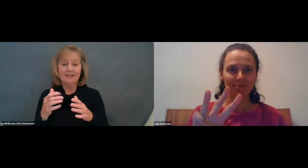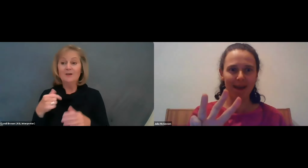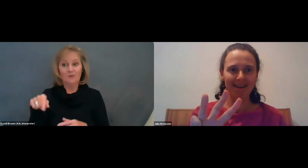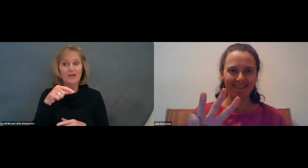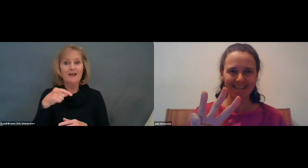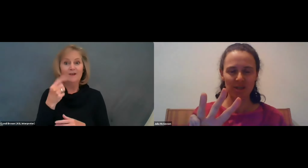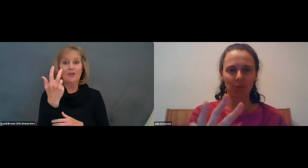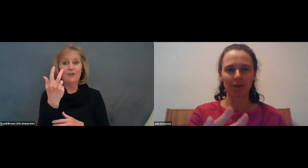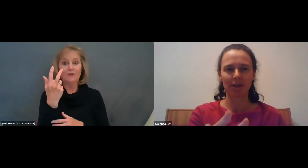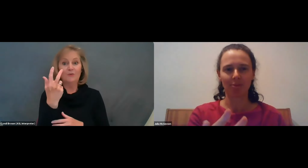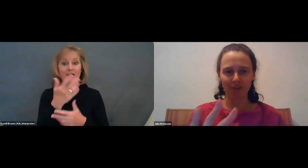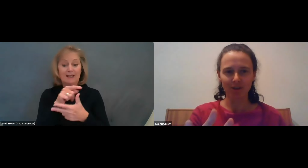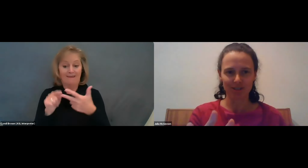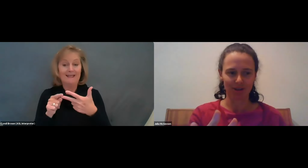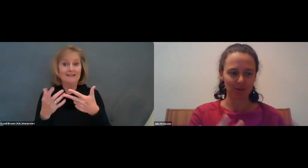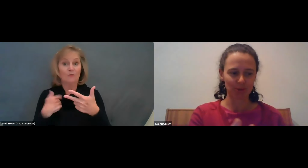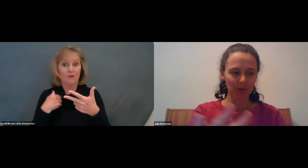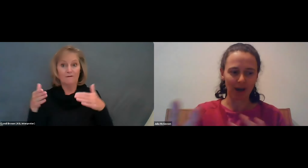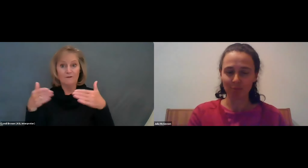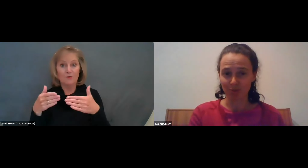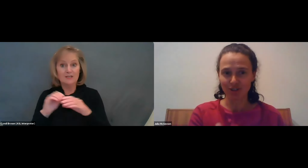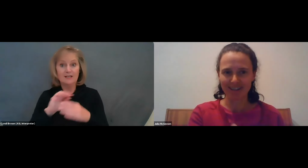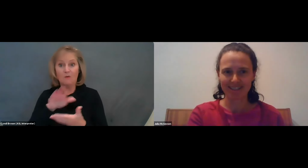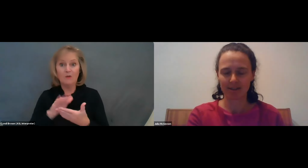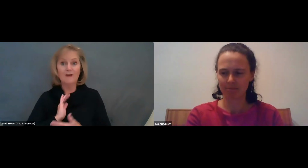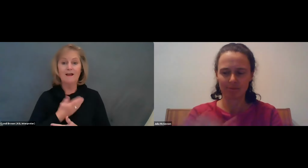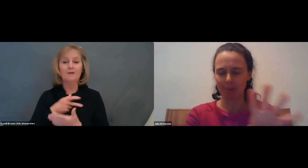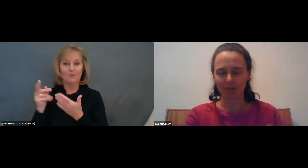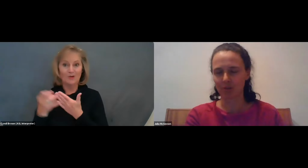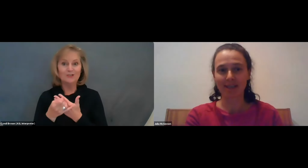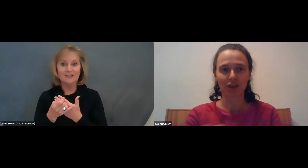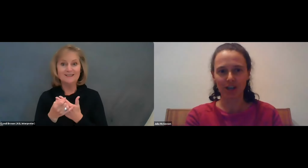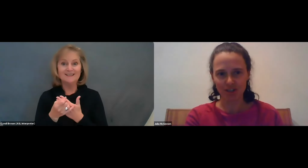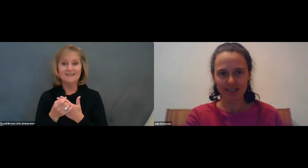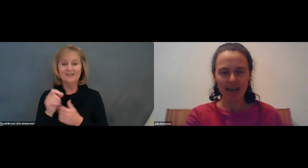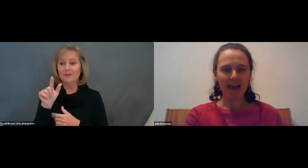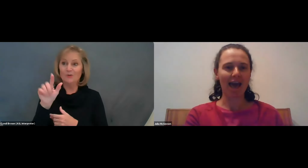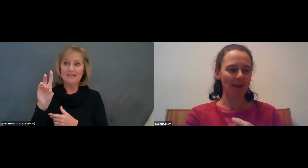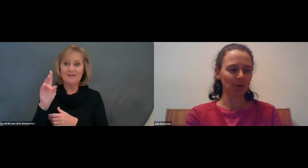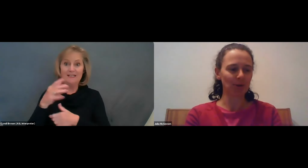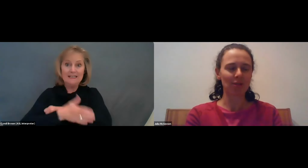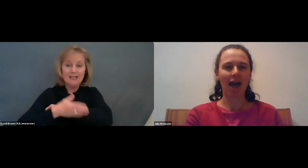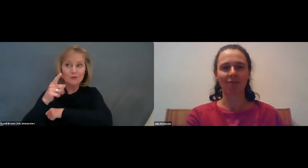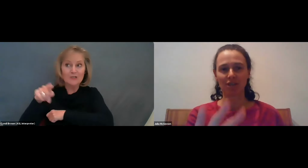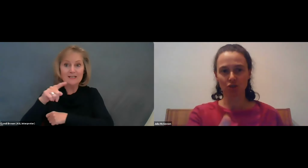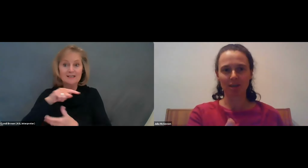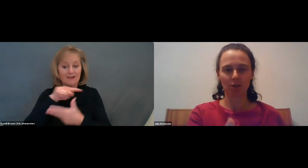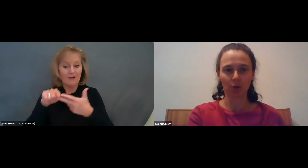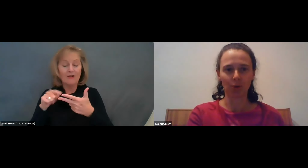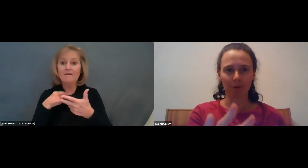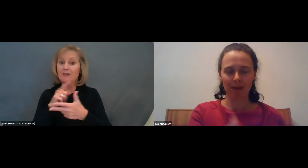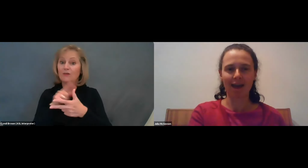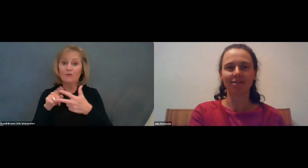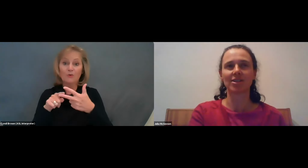have three main things that we focus on in all our projects in about 27 countries, and they all have these